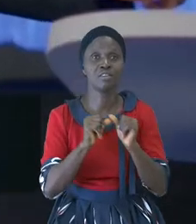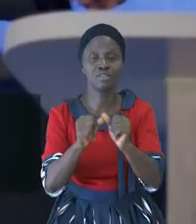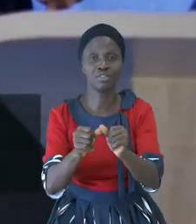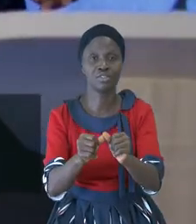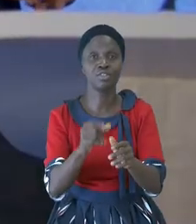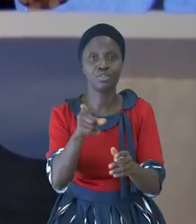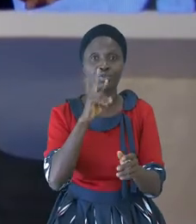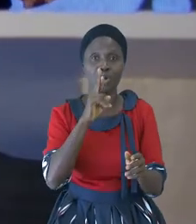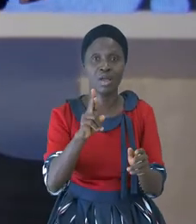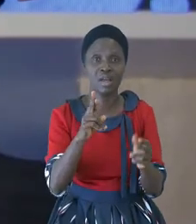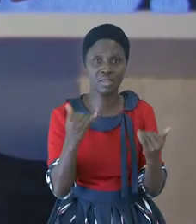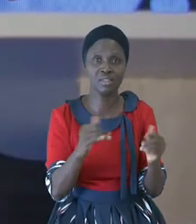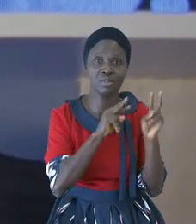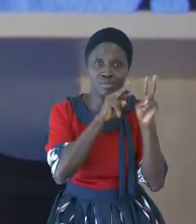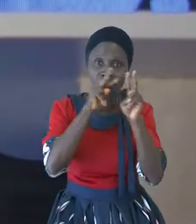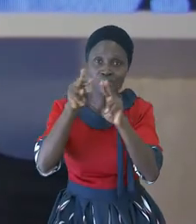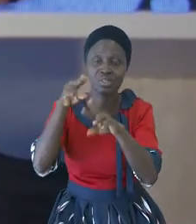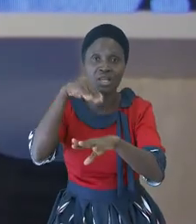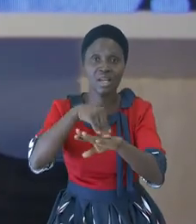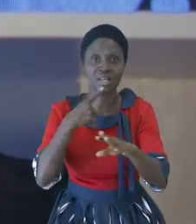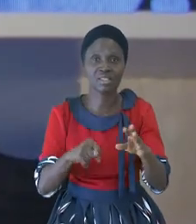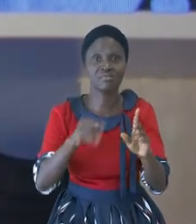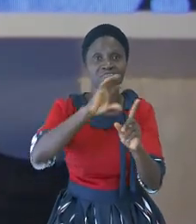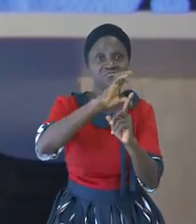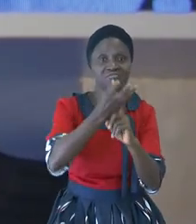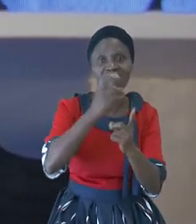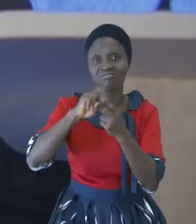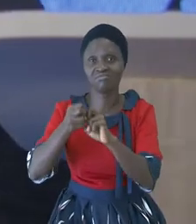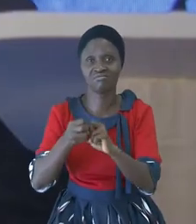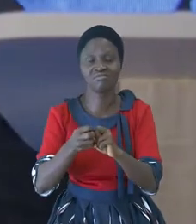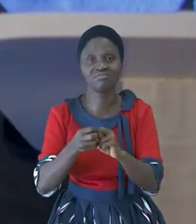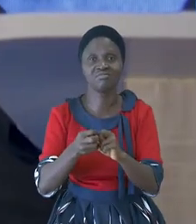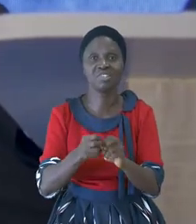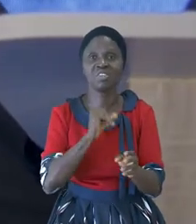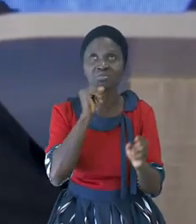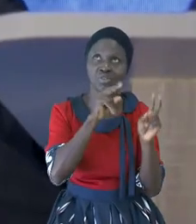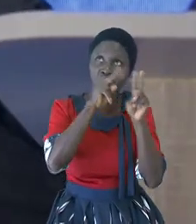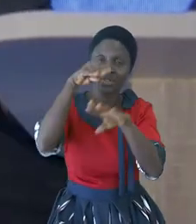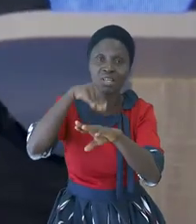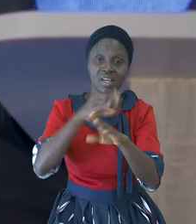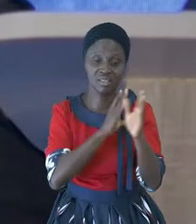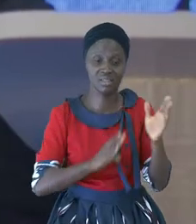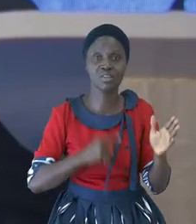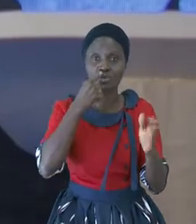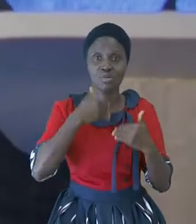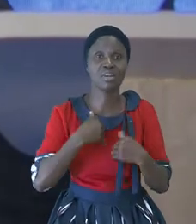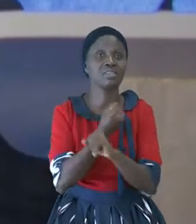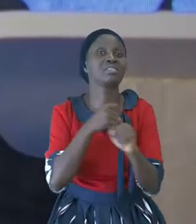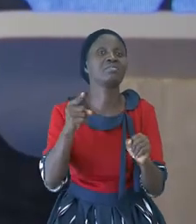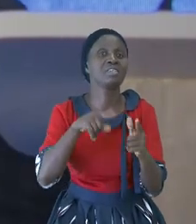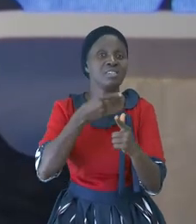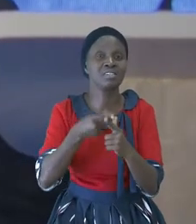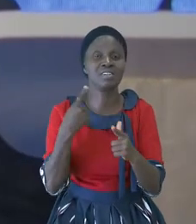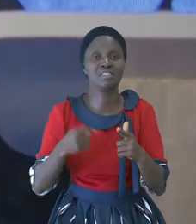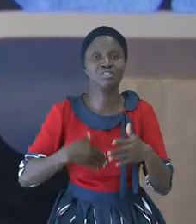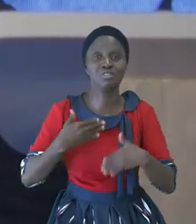than looking at the Christ who has saved you, then the joy began to decrease, and the